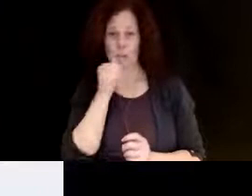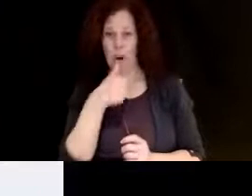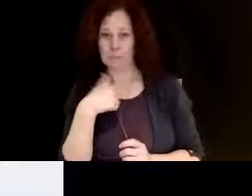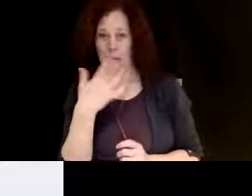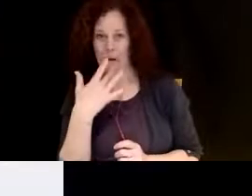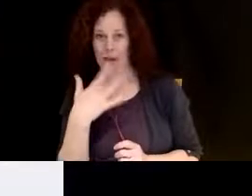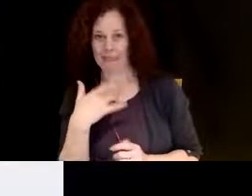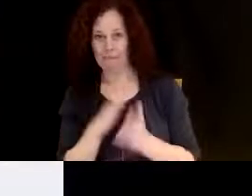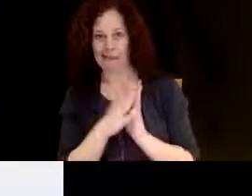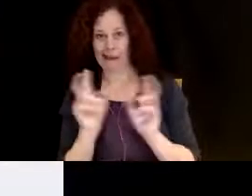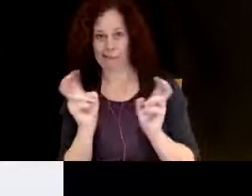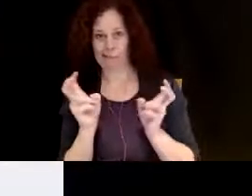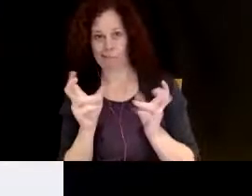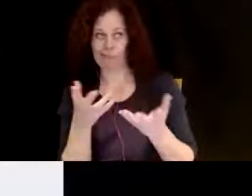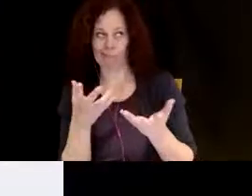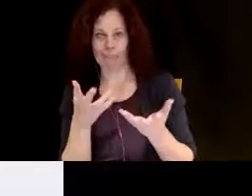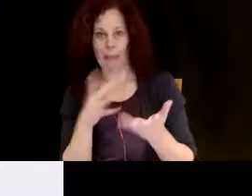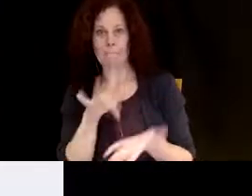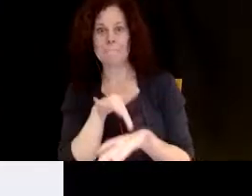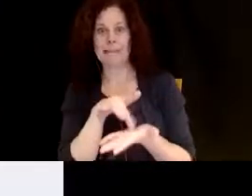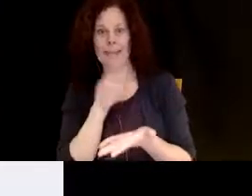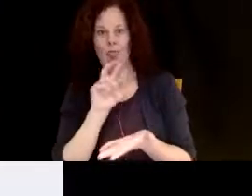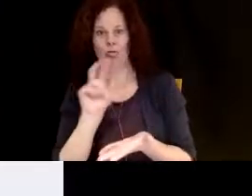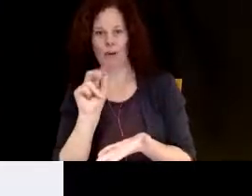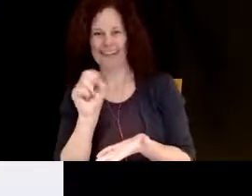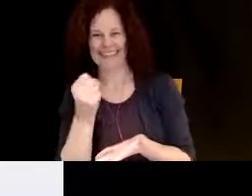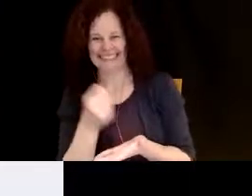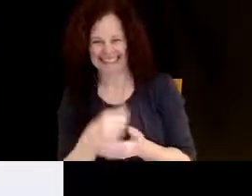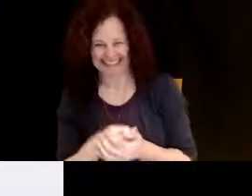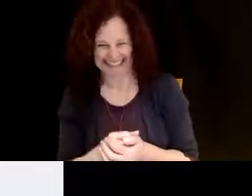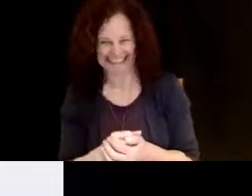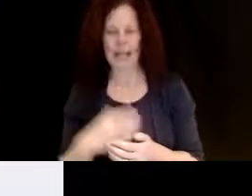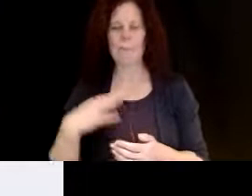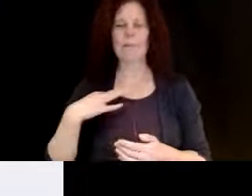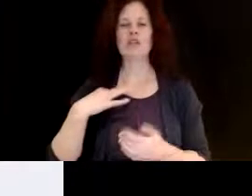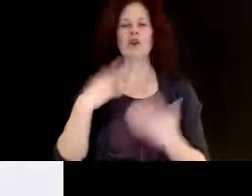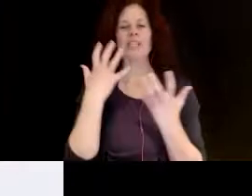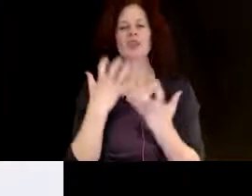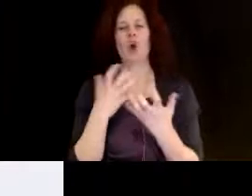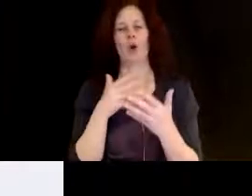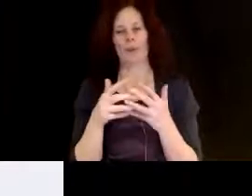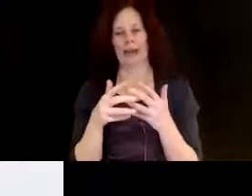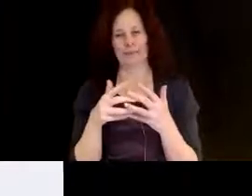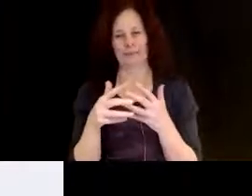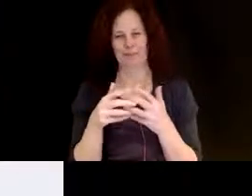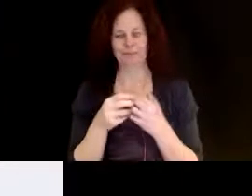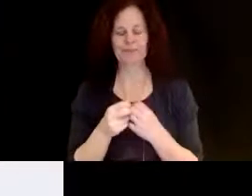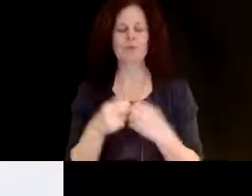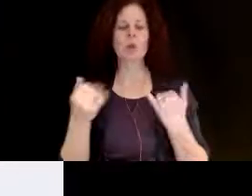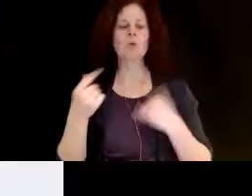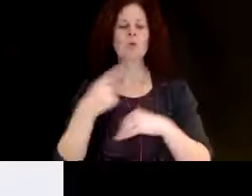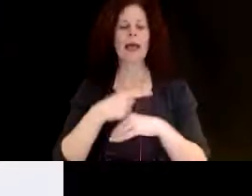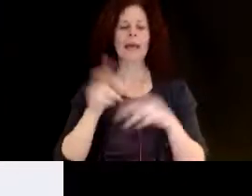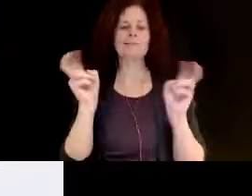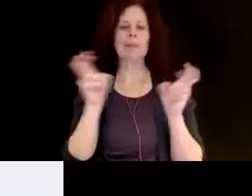mid 30s, and I'm wearing a dark gray shirt. Today, I'm here to give a talk entitled Bus Stops and Beyond, Connecting Riders